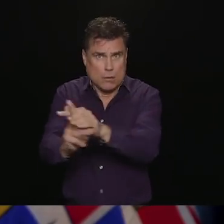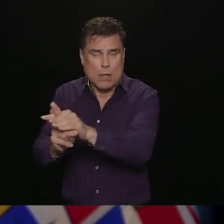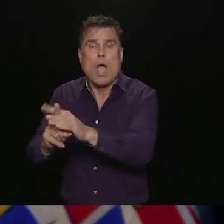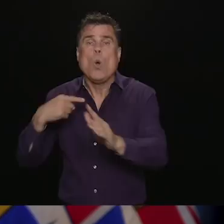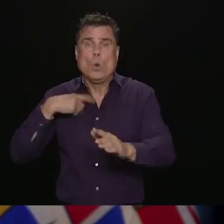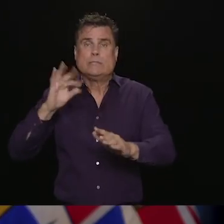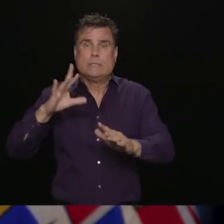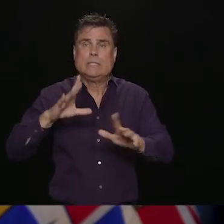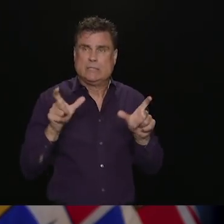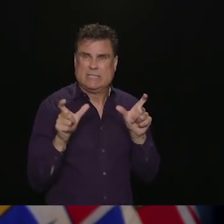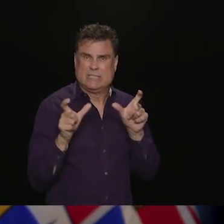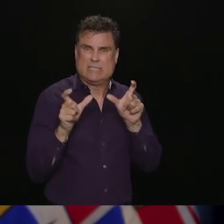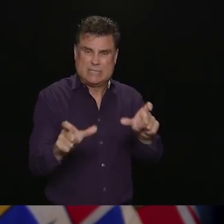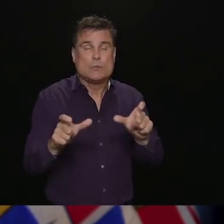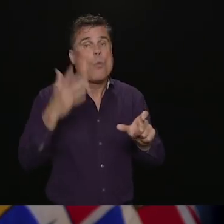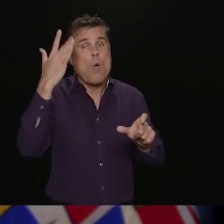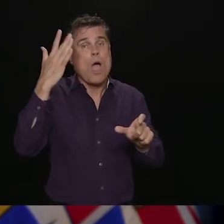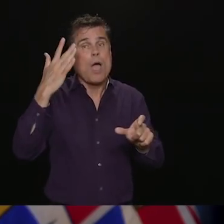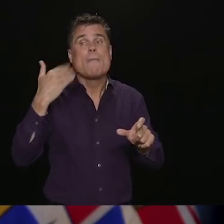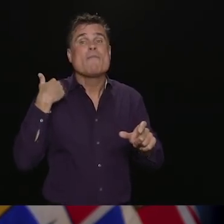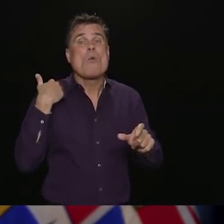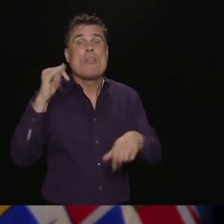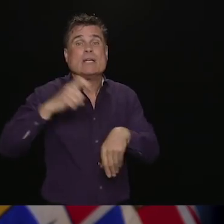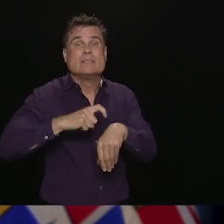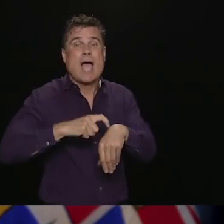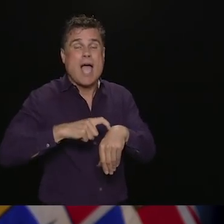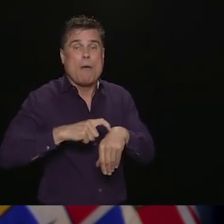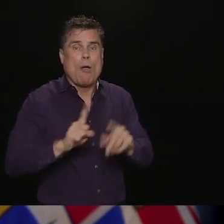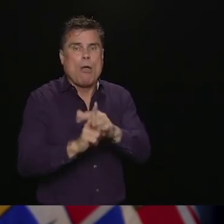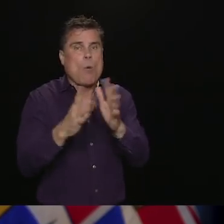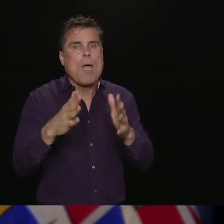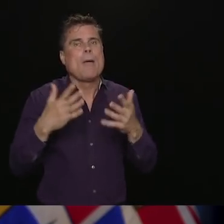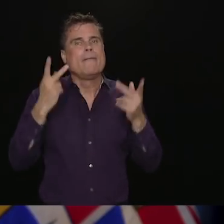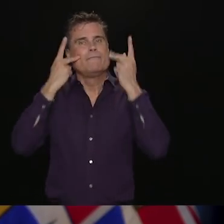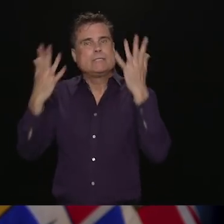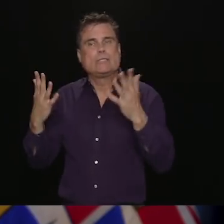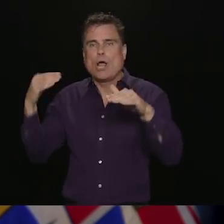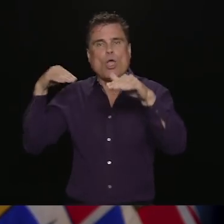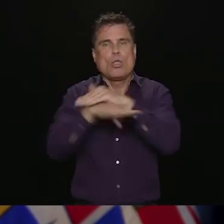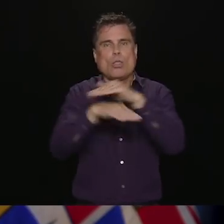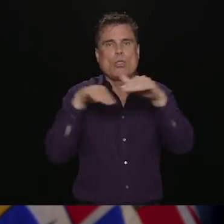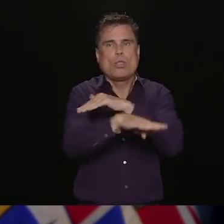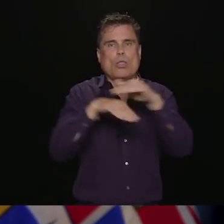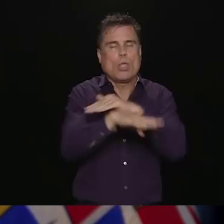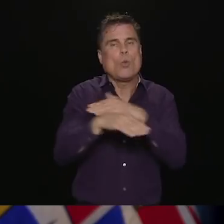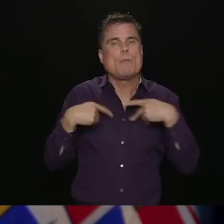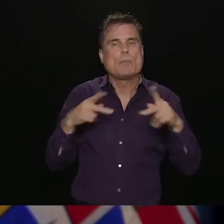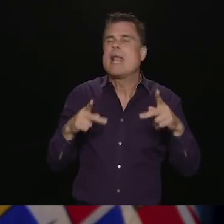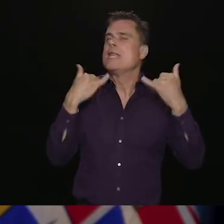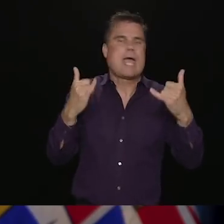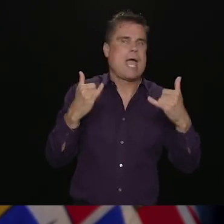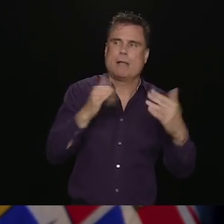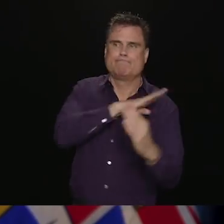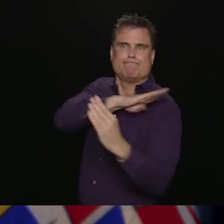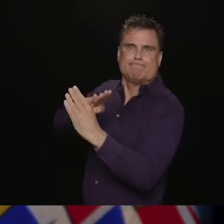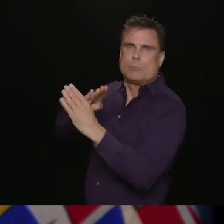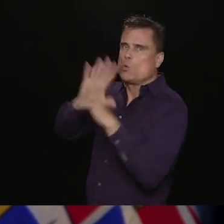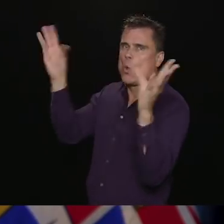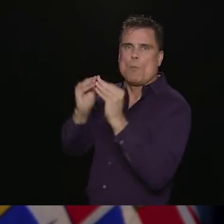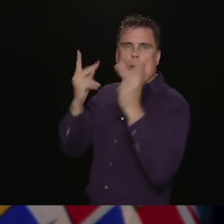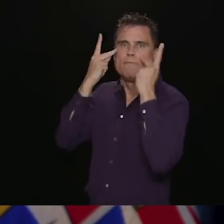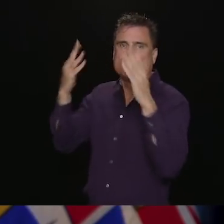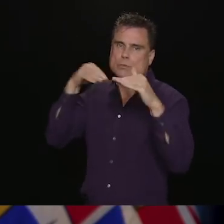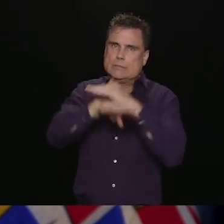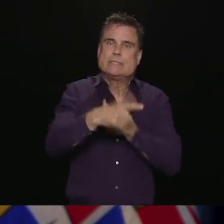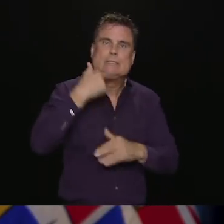happen, but that is one of the considerations that we have. We know the community in a long-term